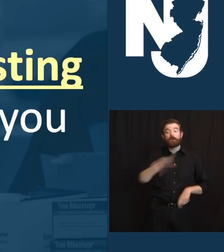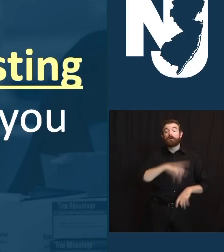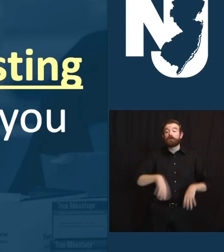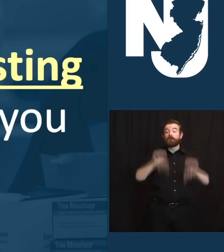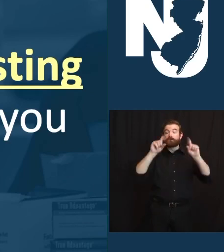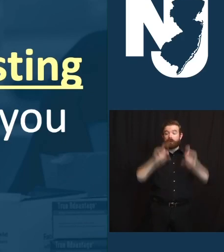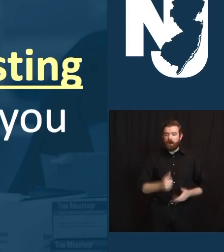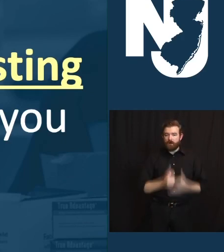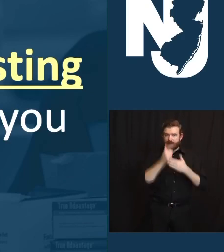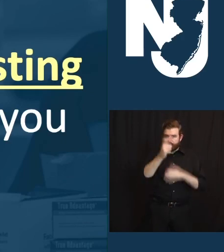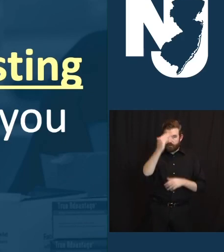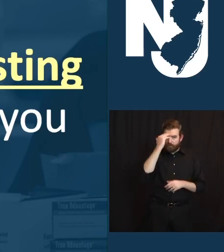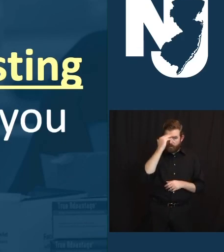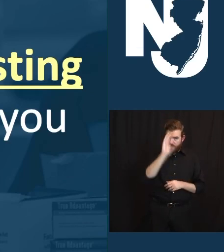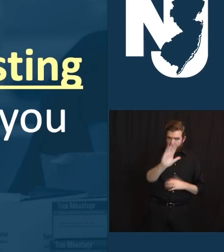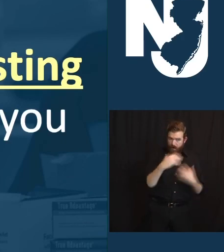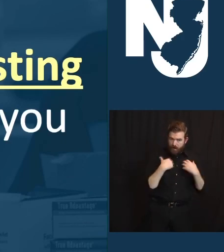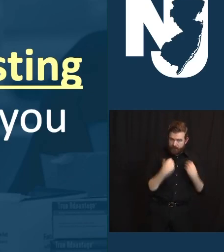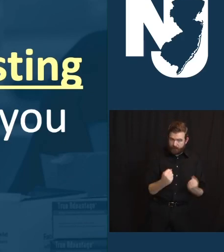to